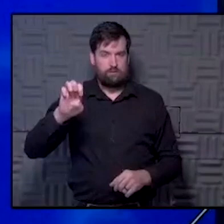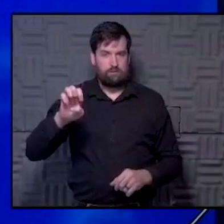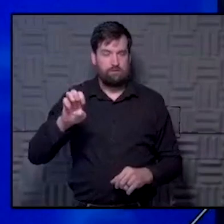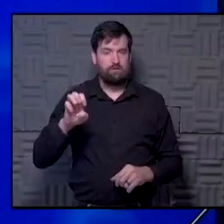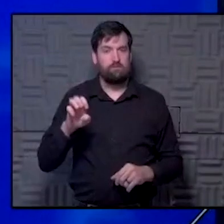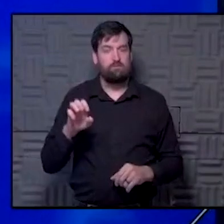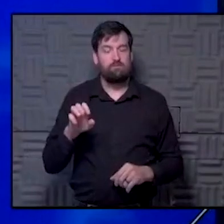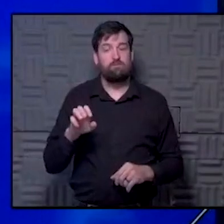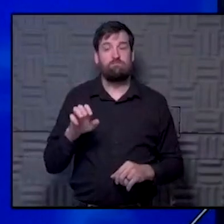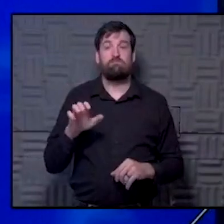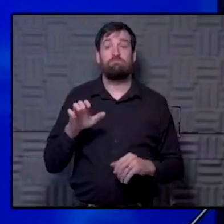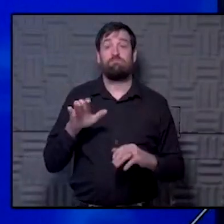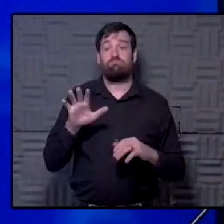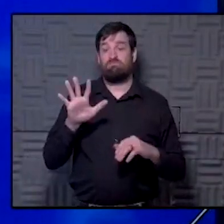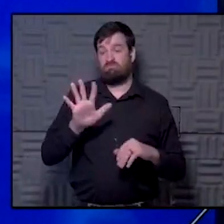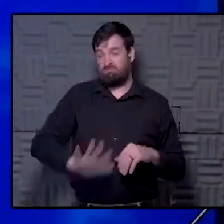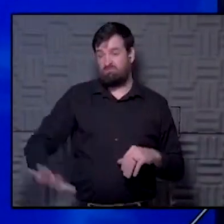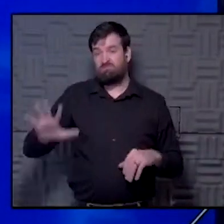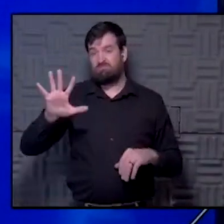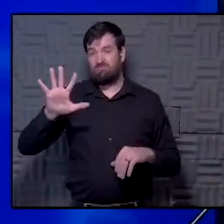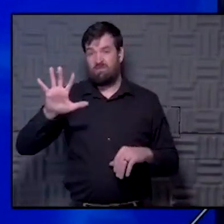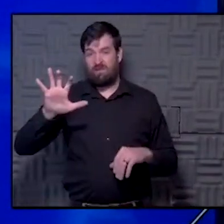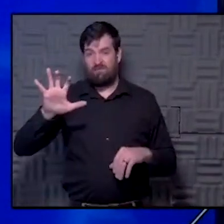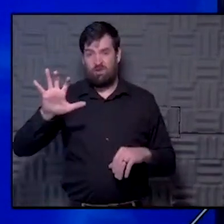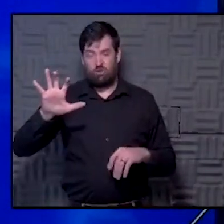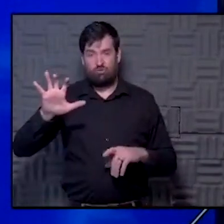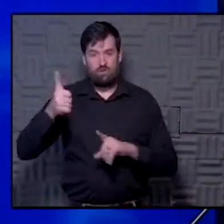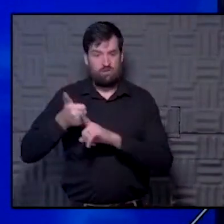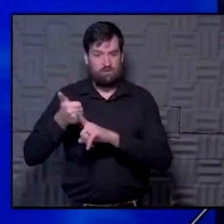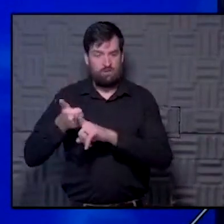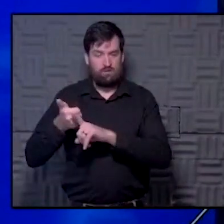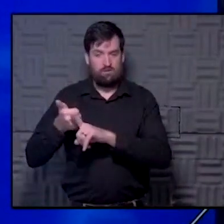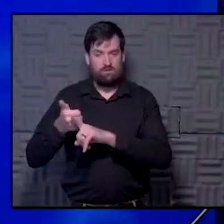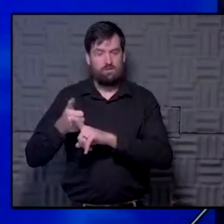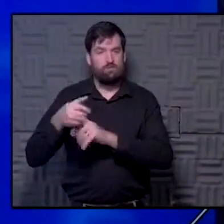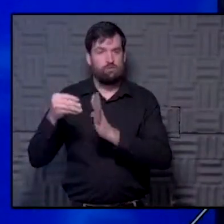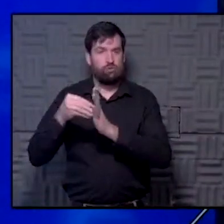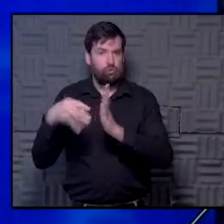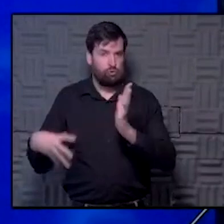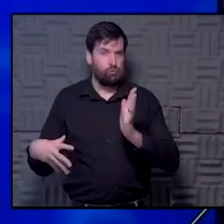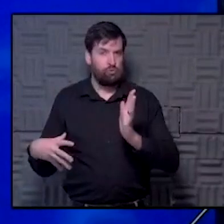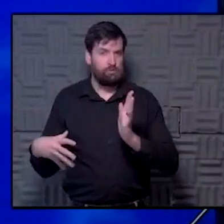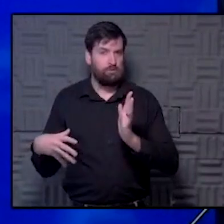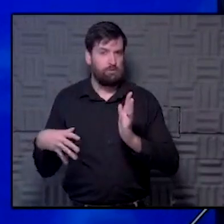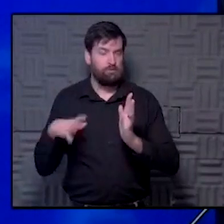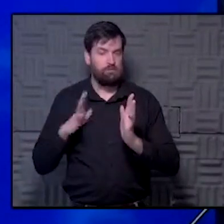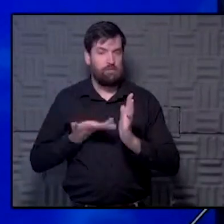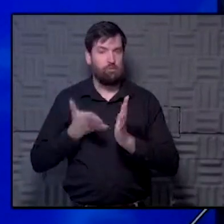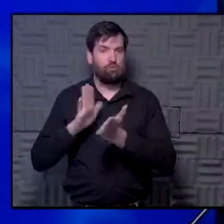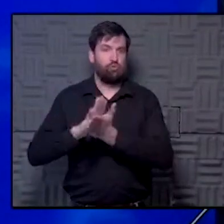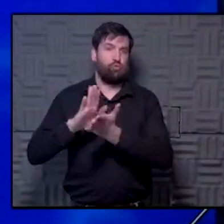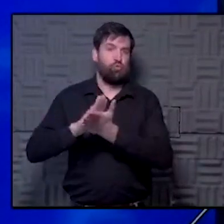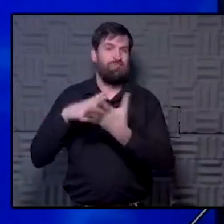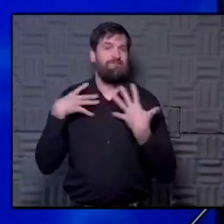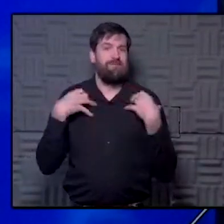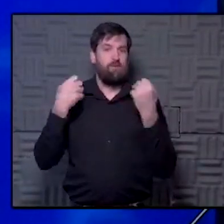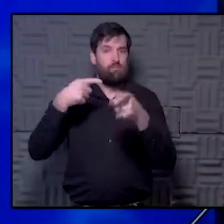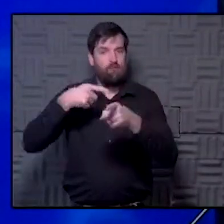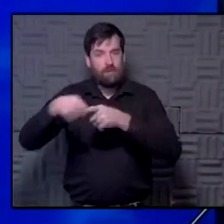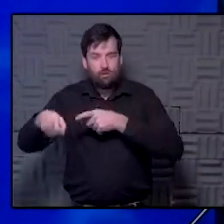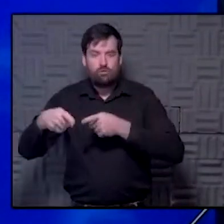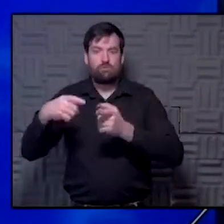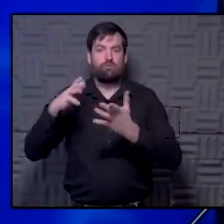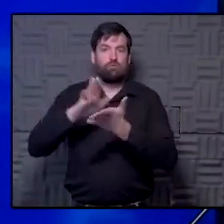Just over 500 of those doses were to students in our School of Health Professions, School